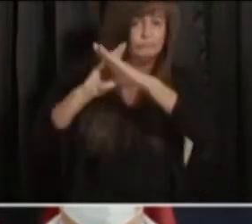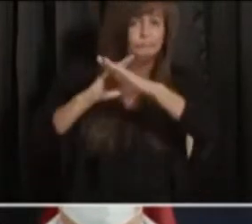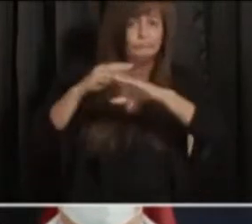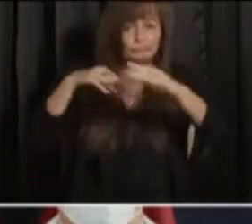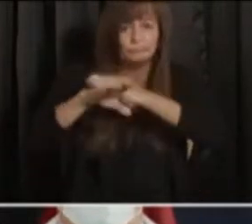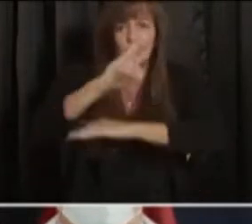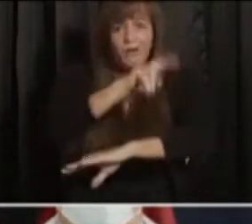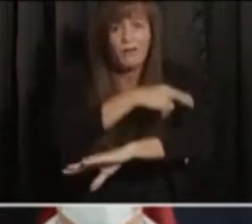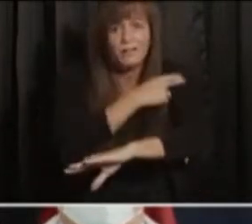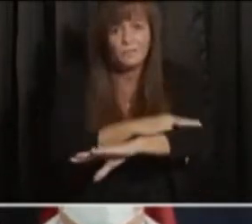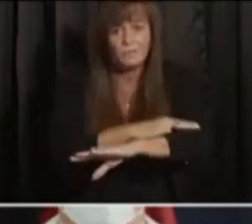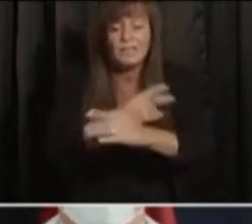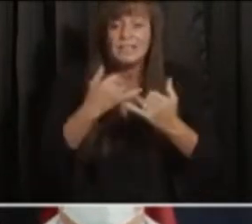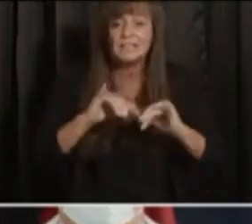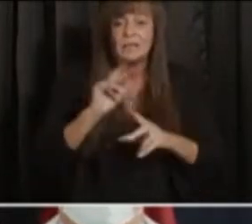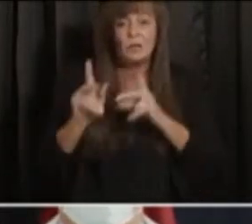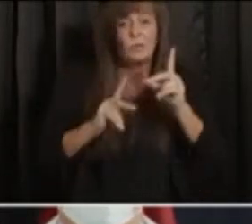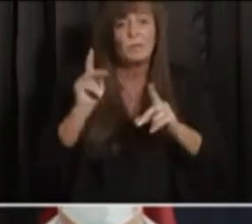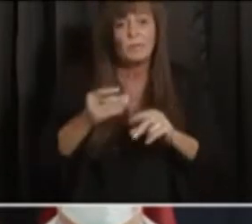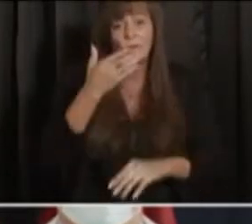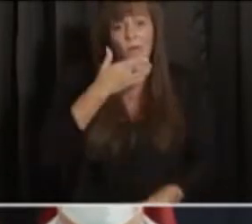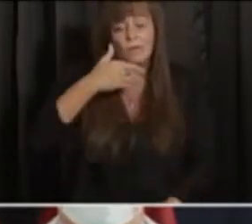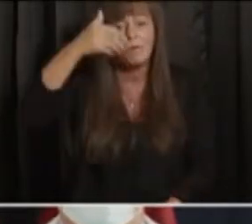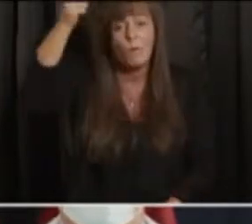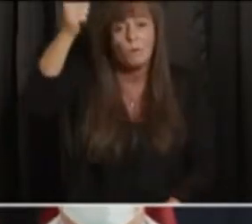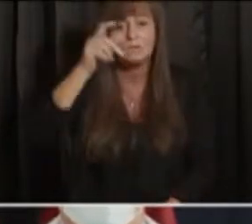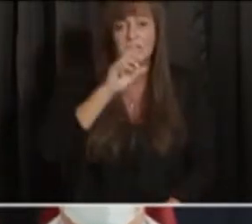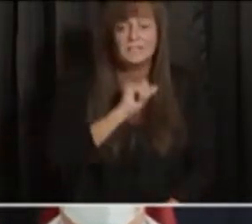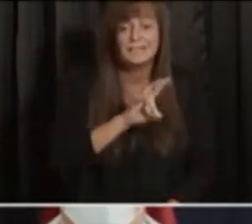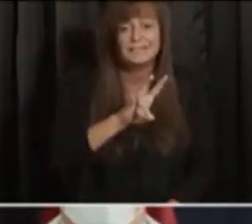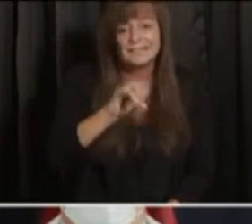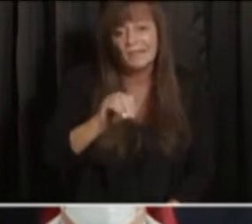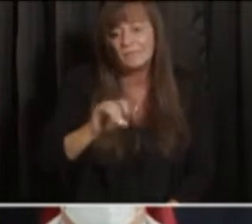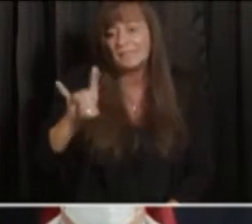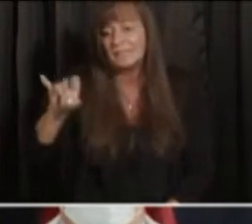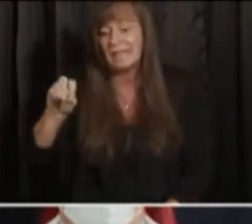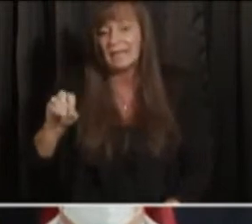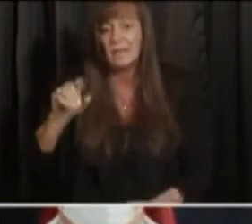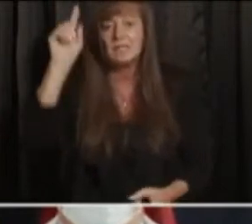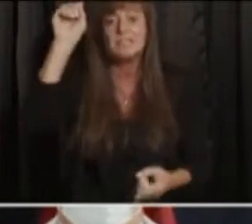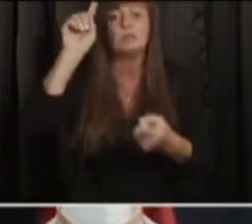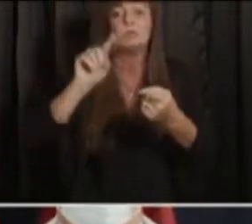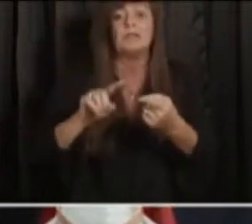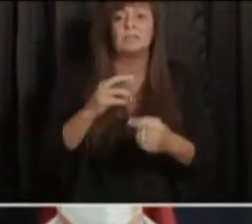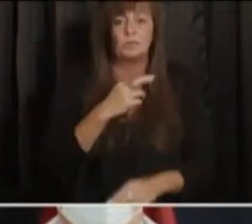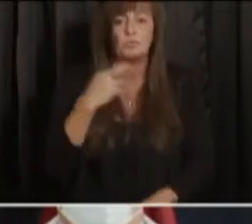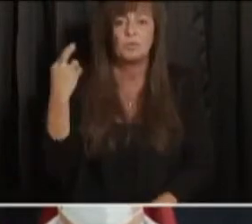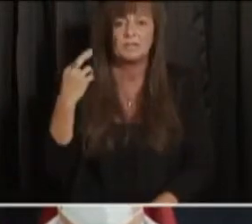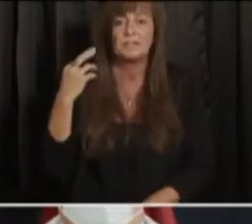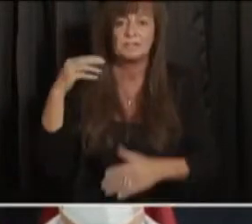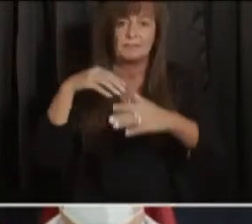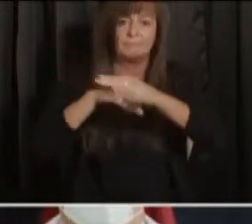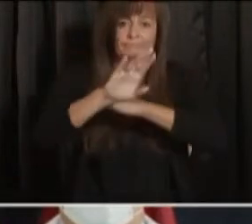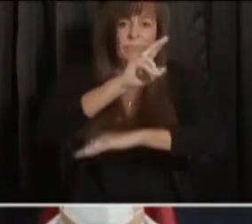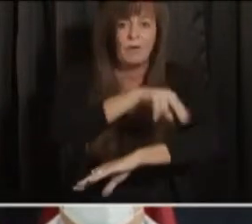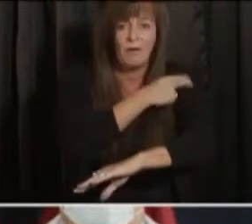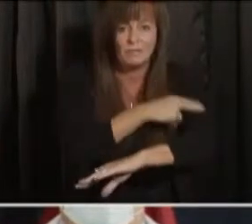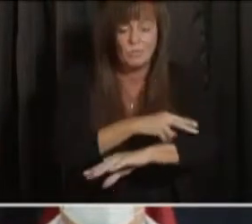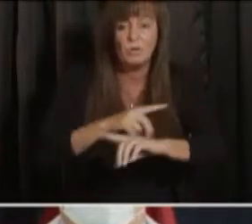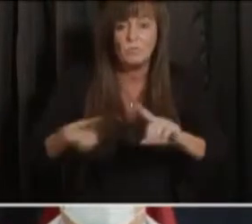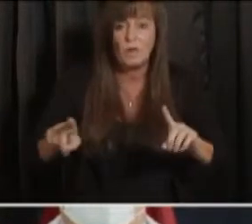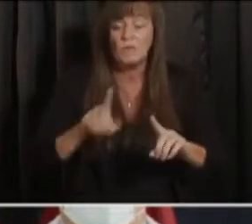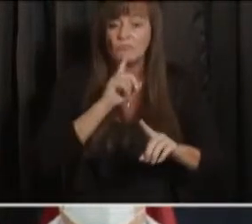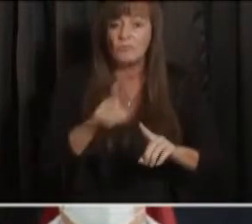80s who are vaccinated, and it significantly decreases your risk of hospitalization, but there are some that still require it. But it essentially